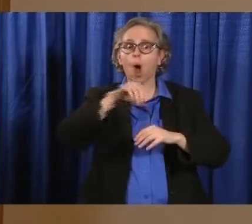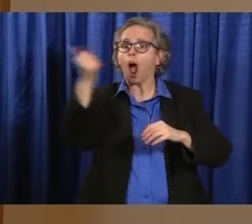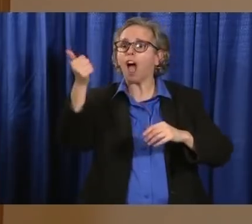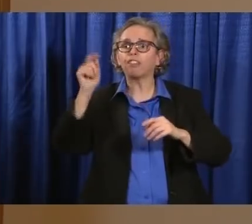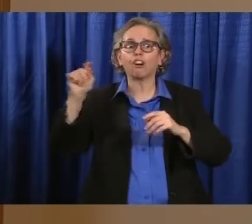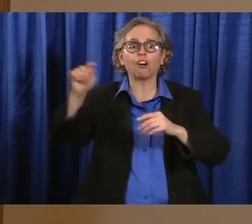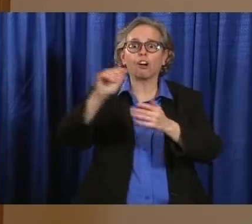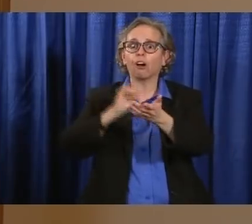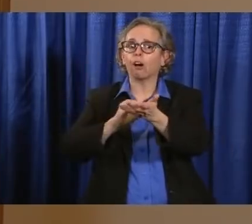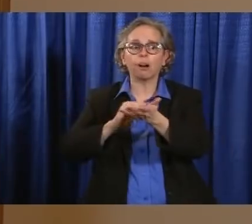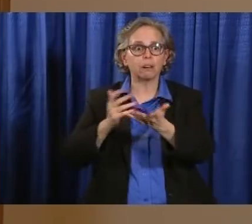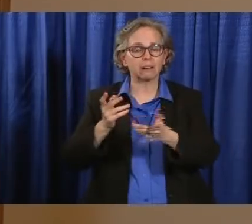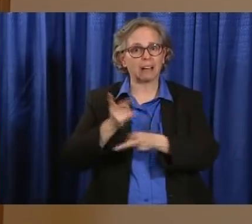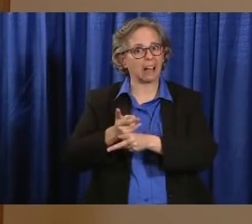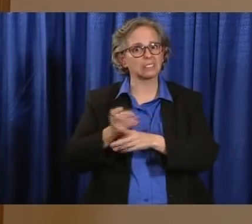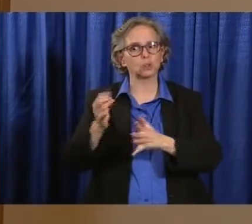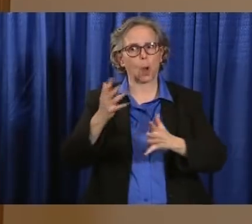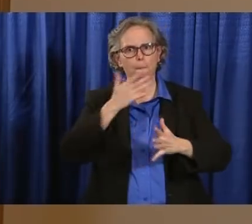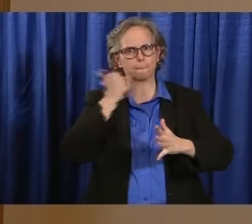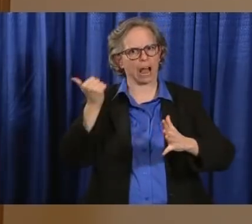Thank you. Mm-hmm.